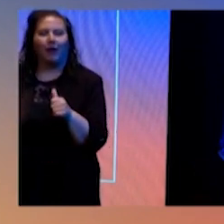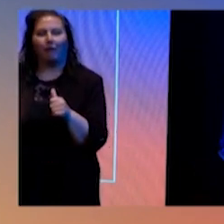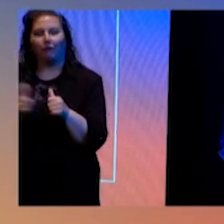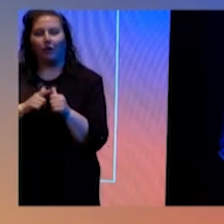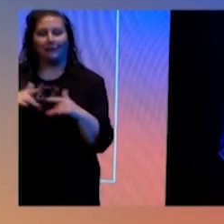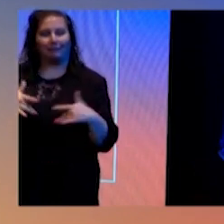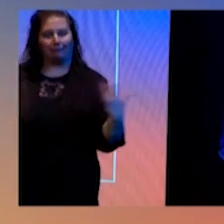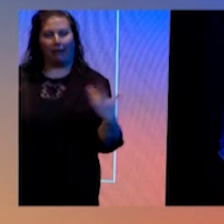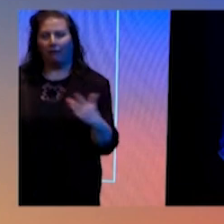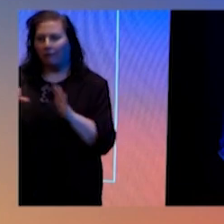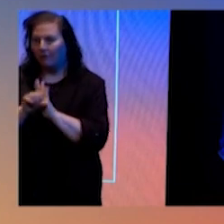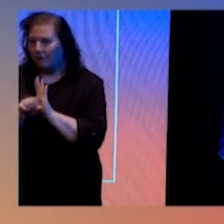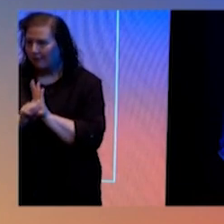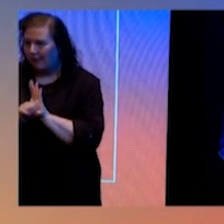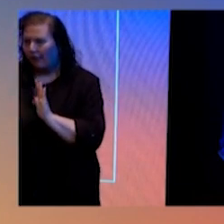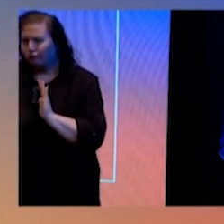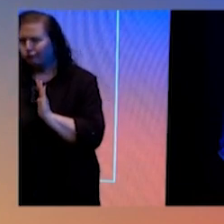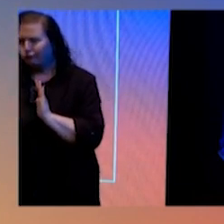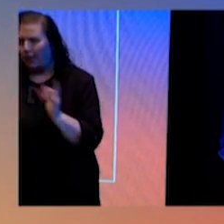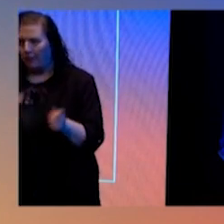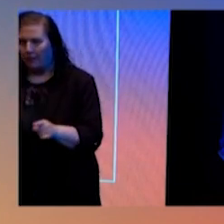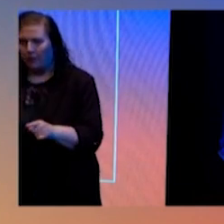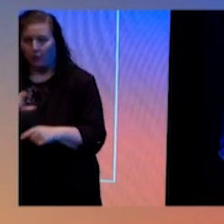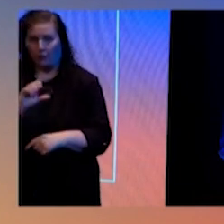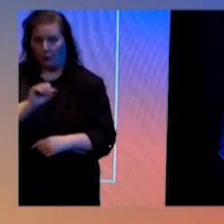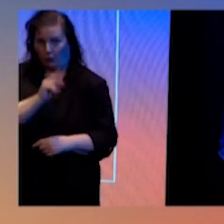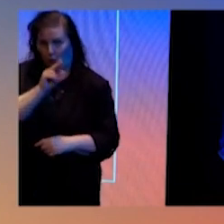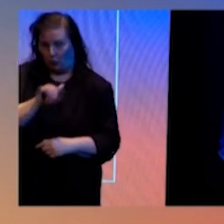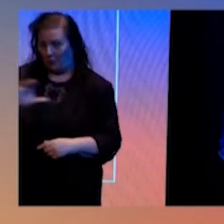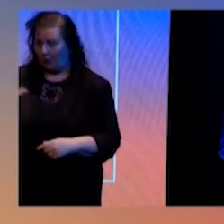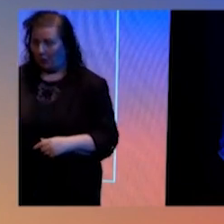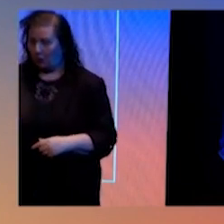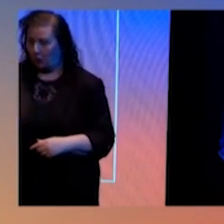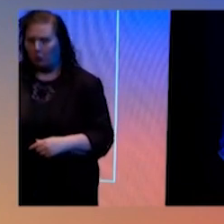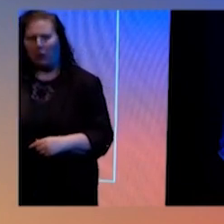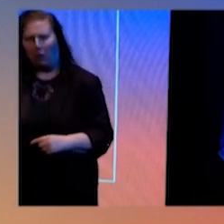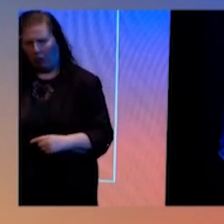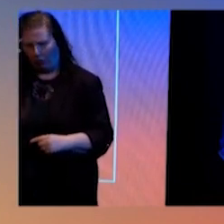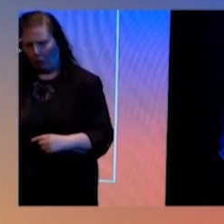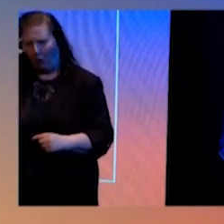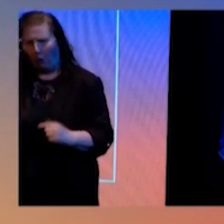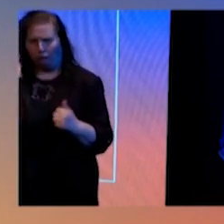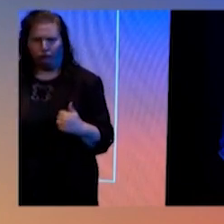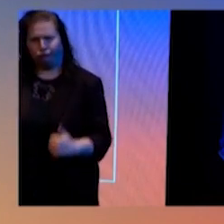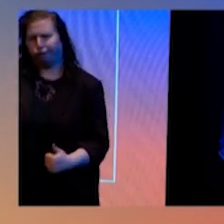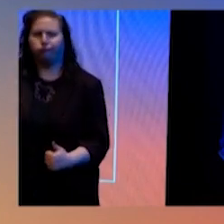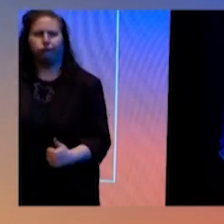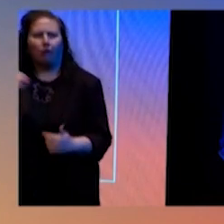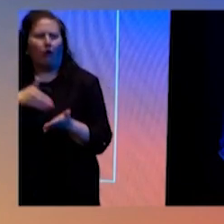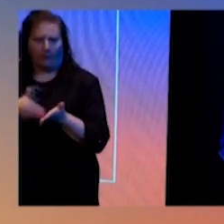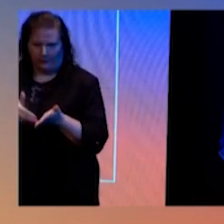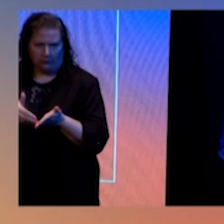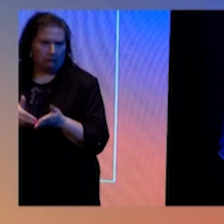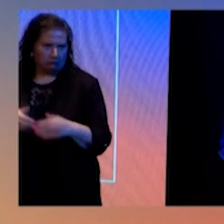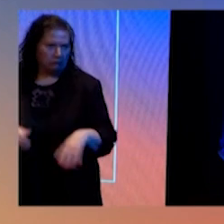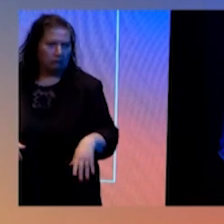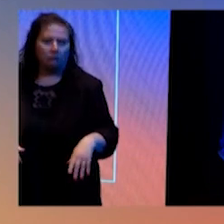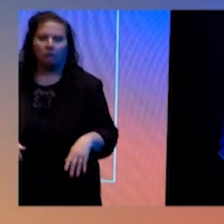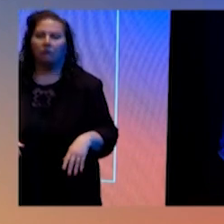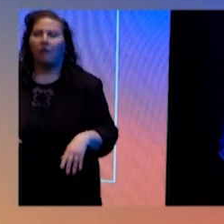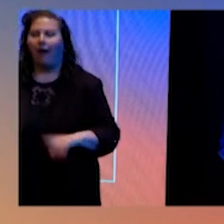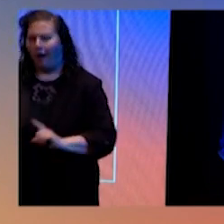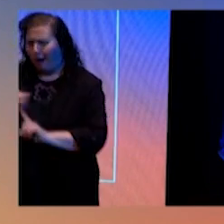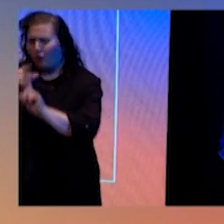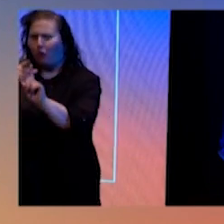address, SUNY and CUNY were very much top of mind. And I laid out an ambitious